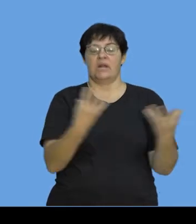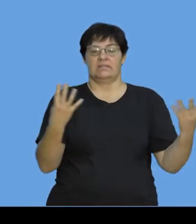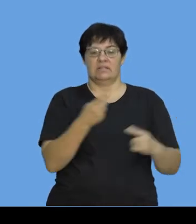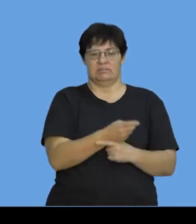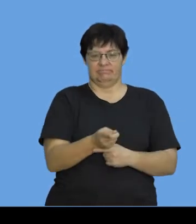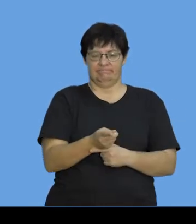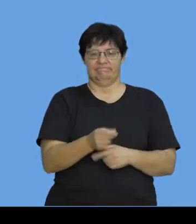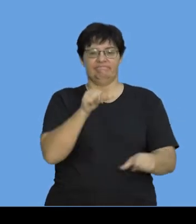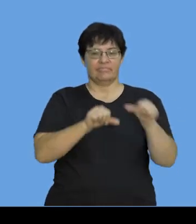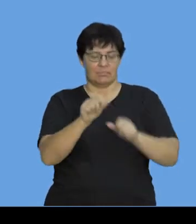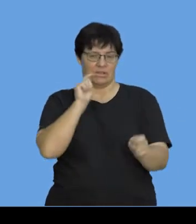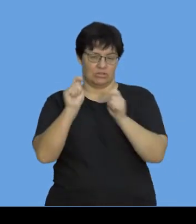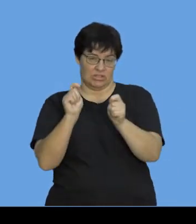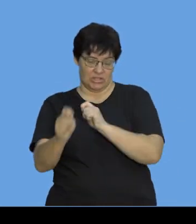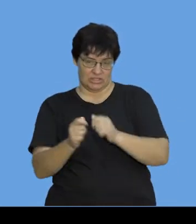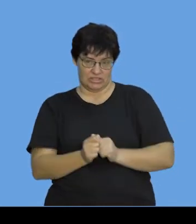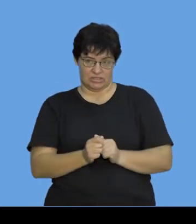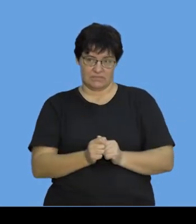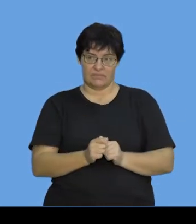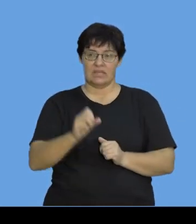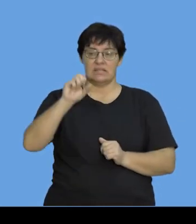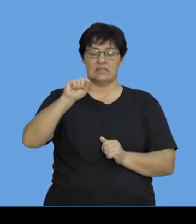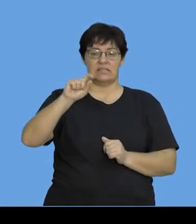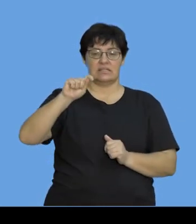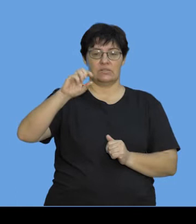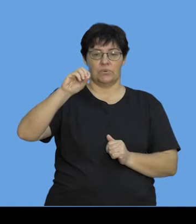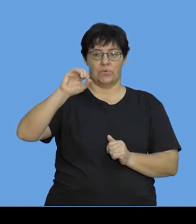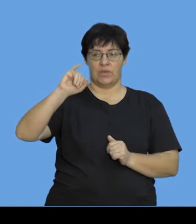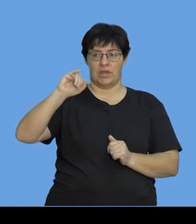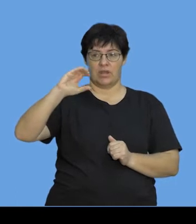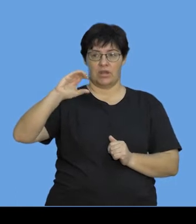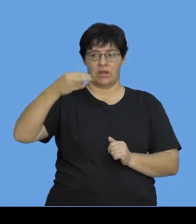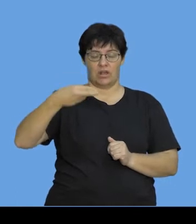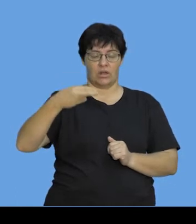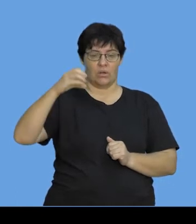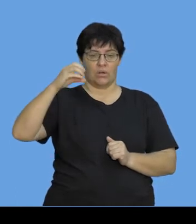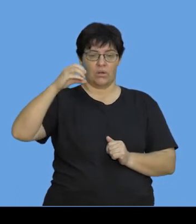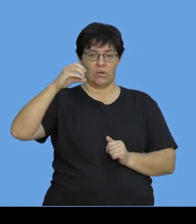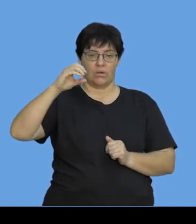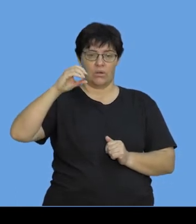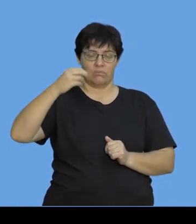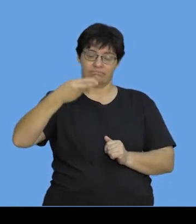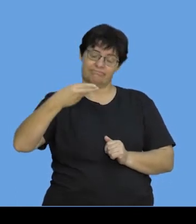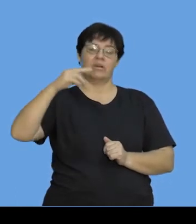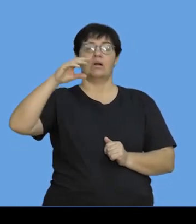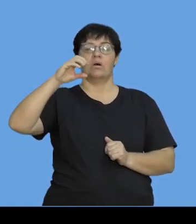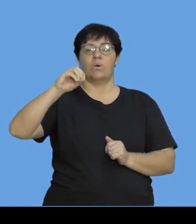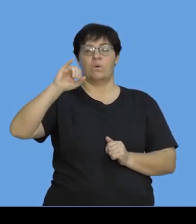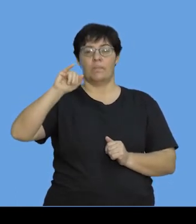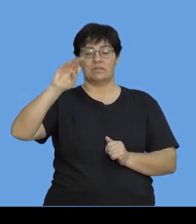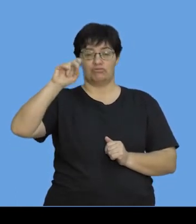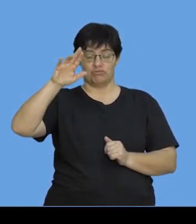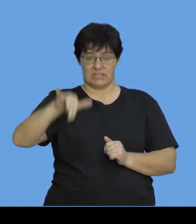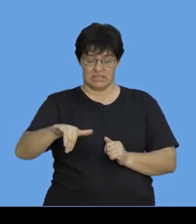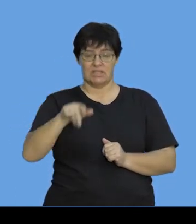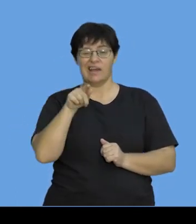So stoichiometry deals with actually quantities, of substances that are evolved in a chemical reaction